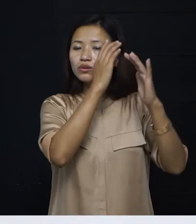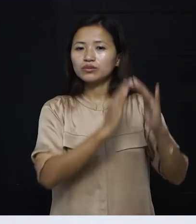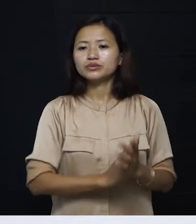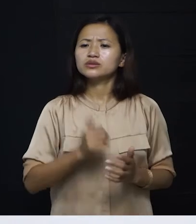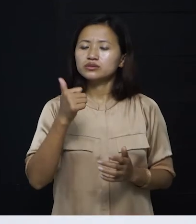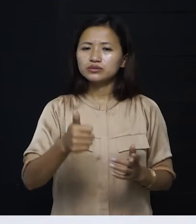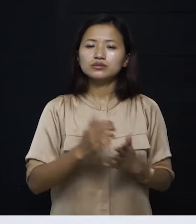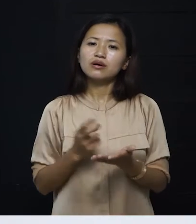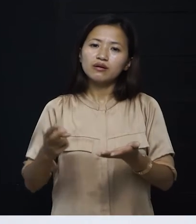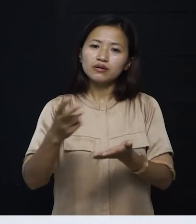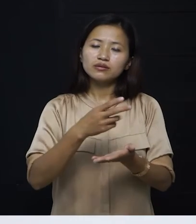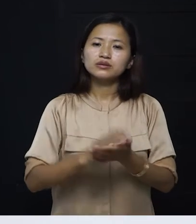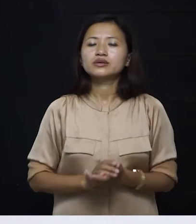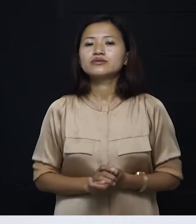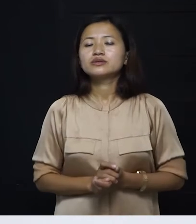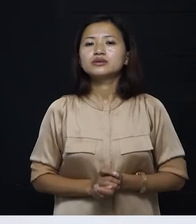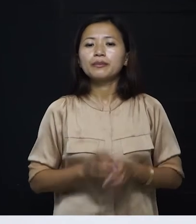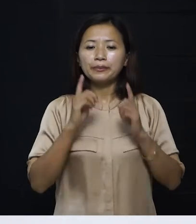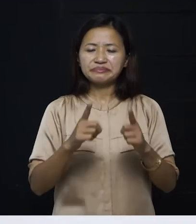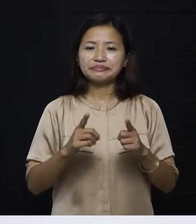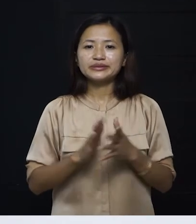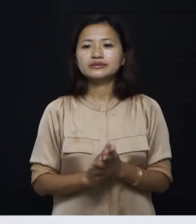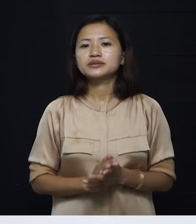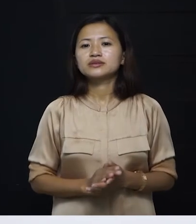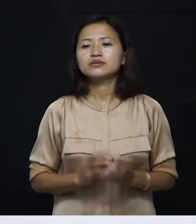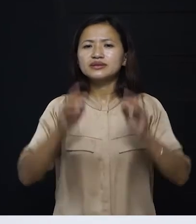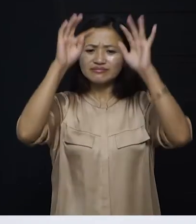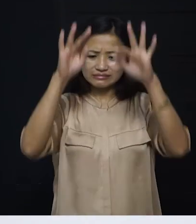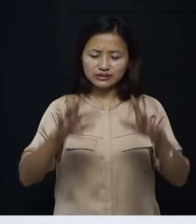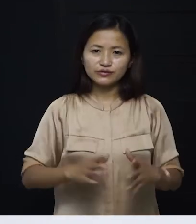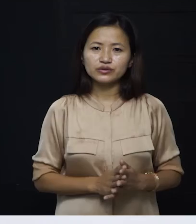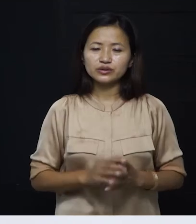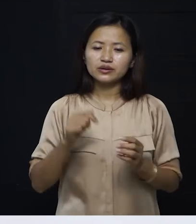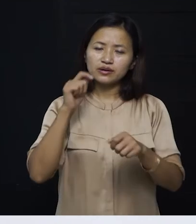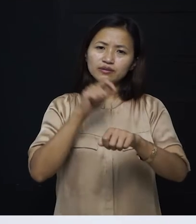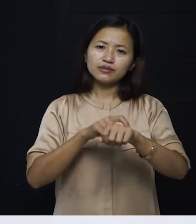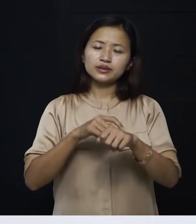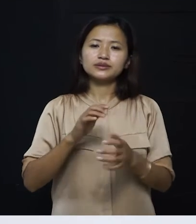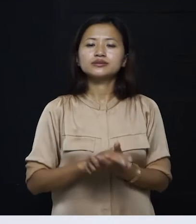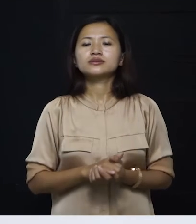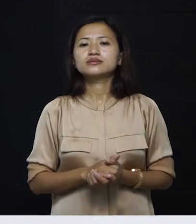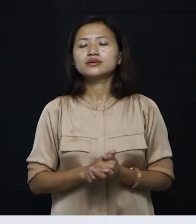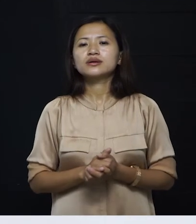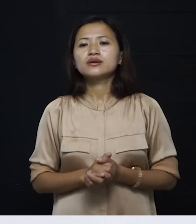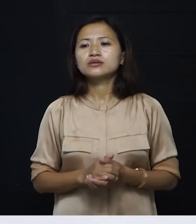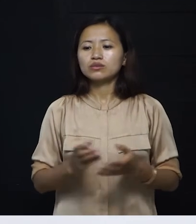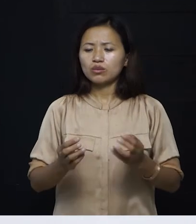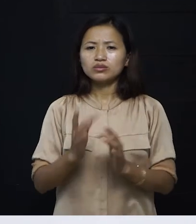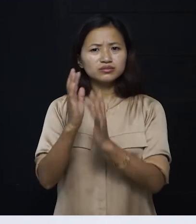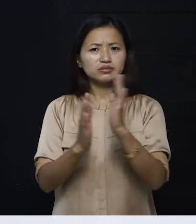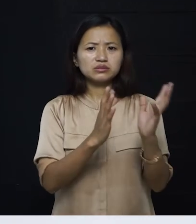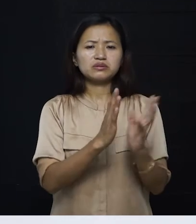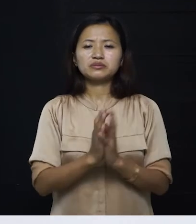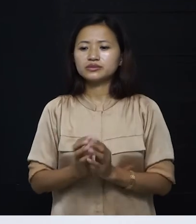good harvest. But unfortunately, let's say, rainfall did not occur at the right time, so his crops,